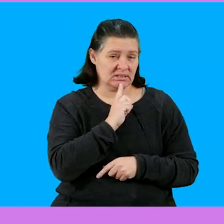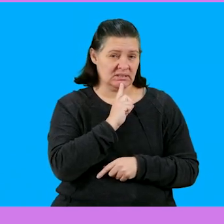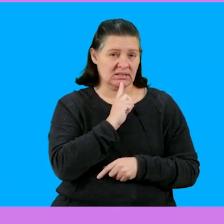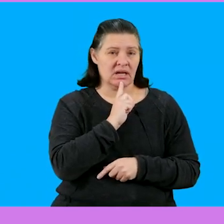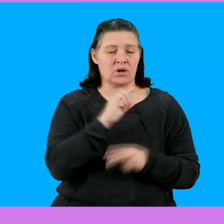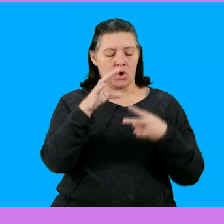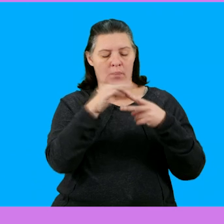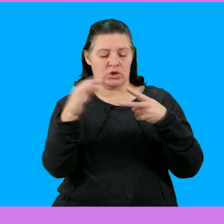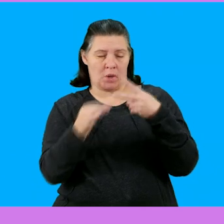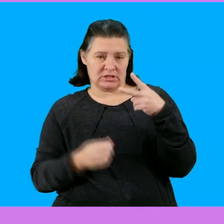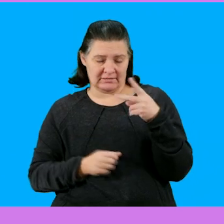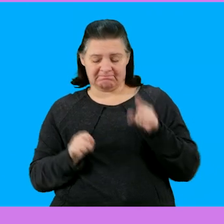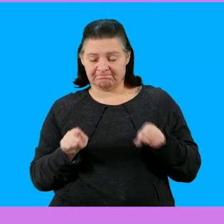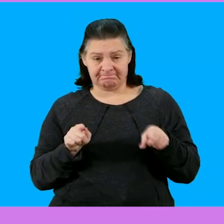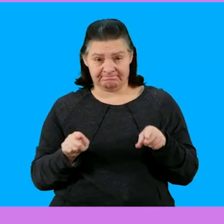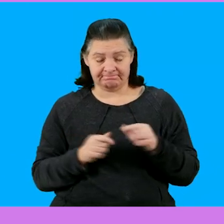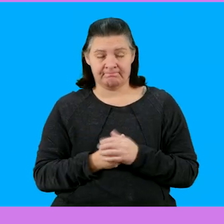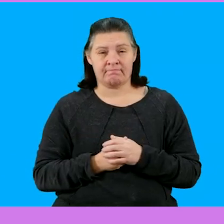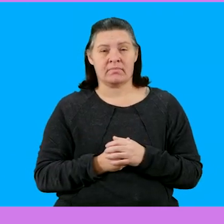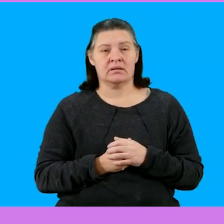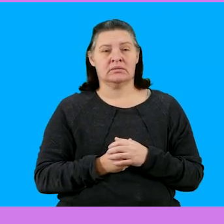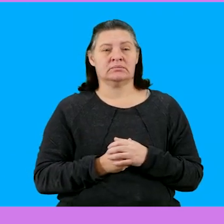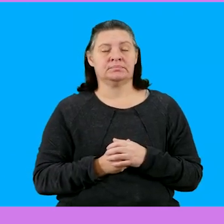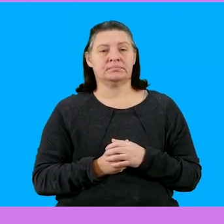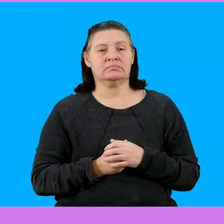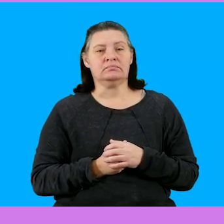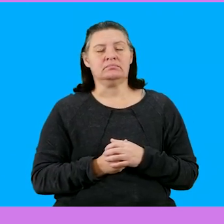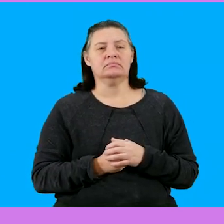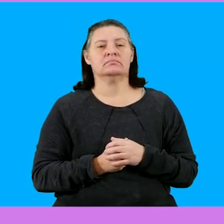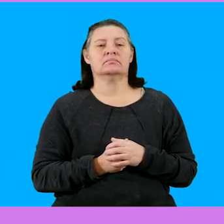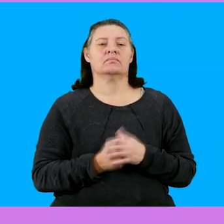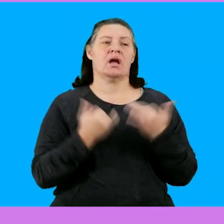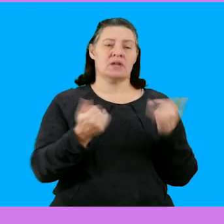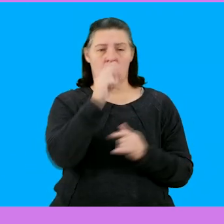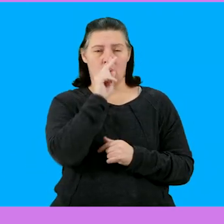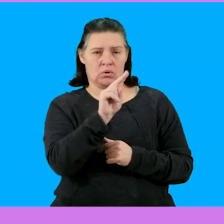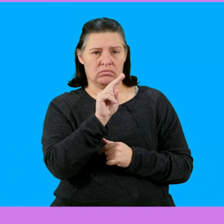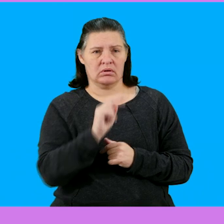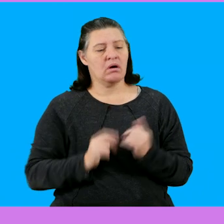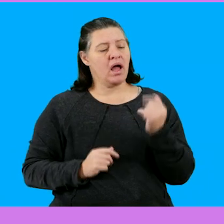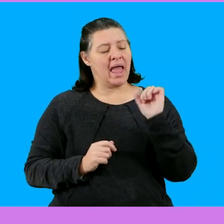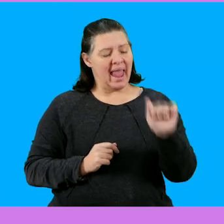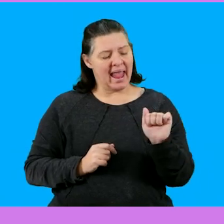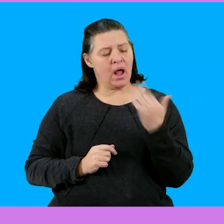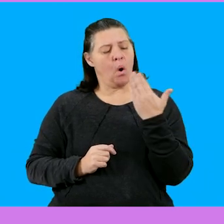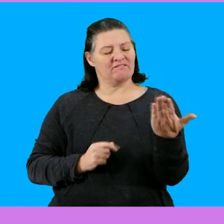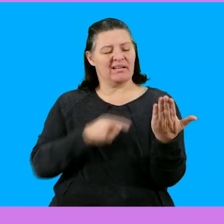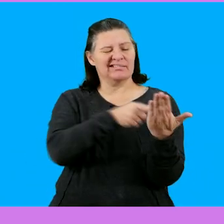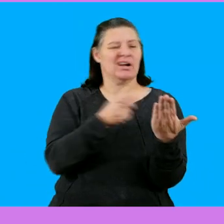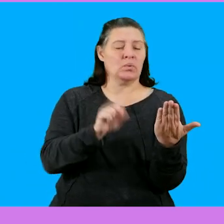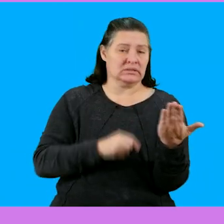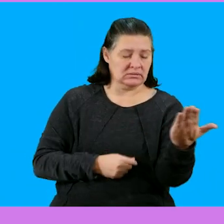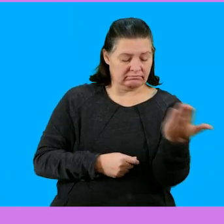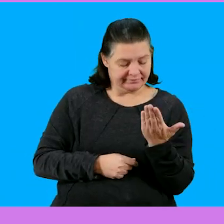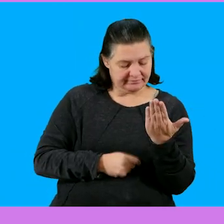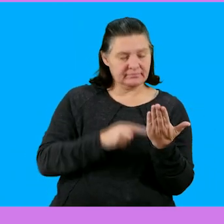and this is the 2 options that is available to him. All right, guys, let us now look at what is offered at Institution A, right?